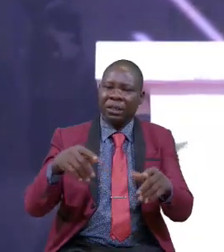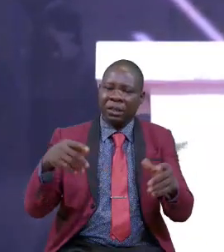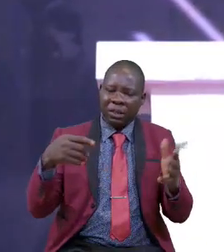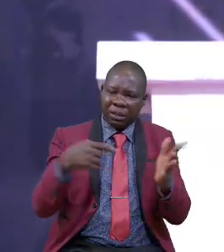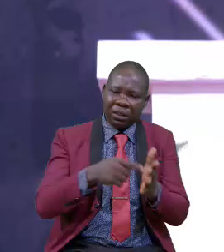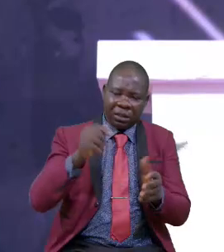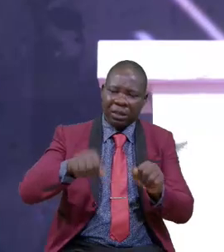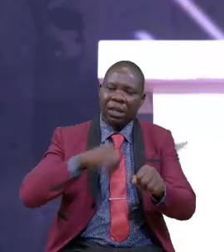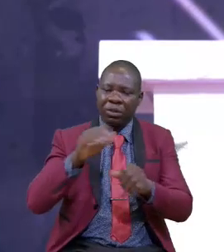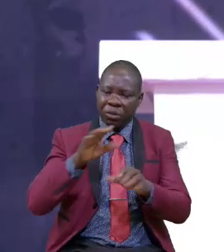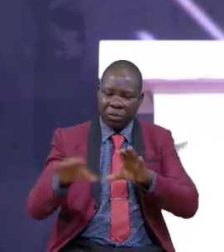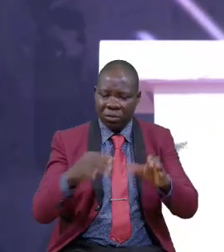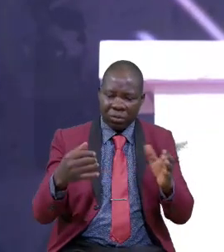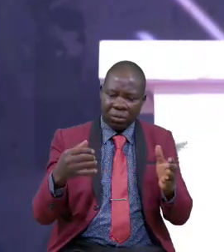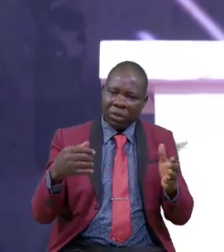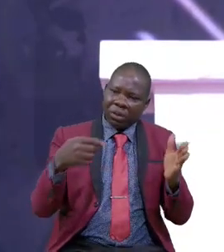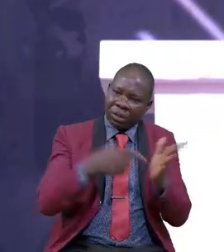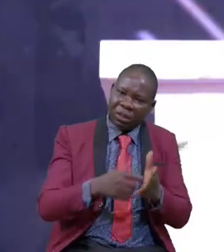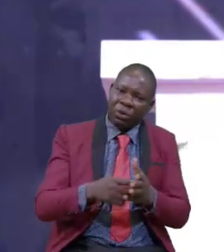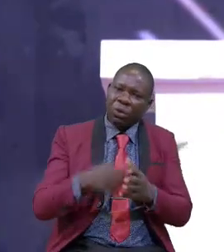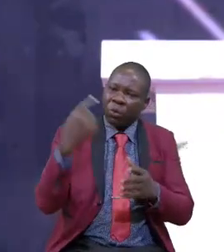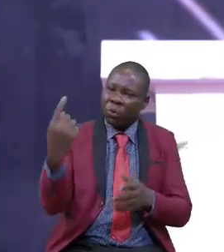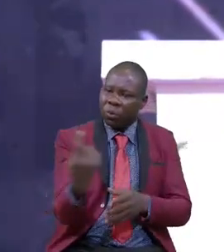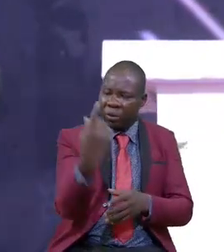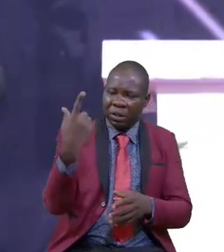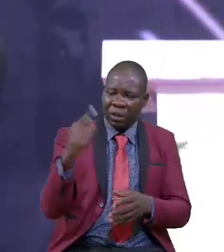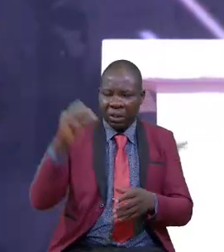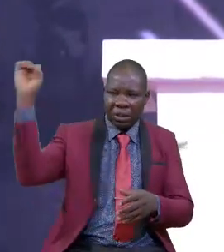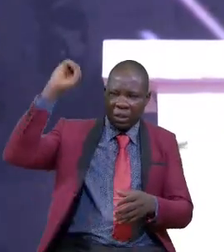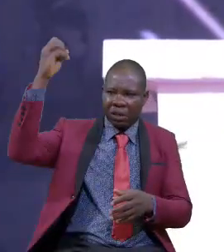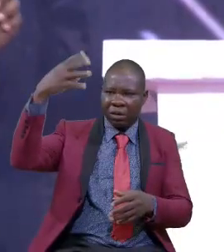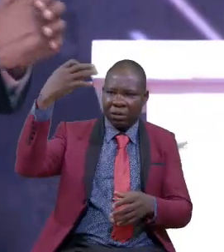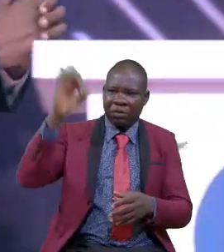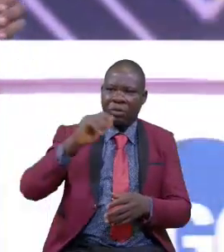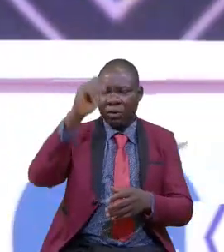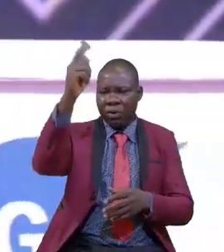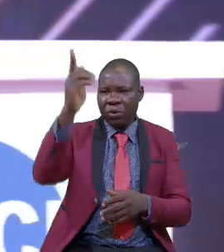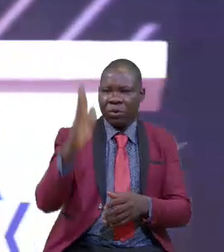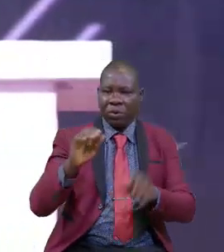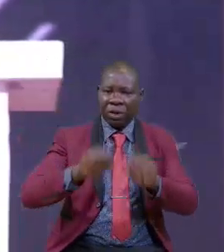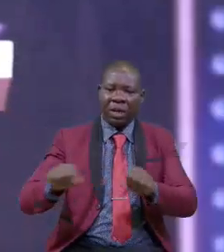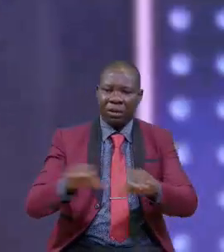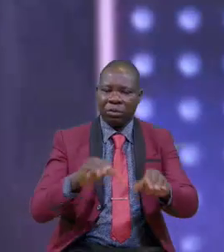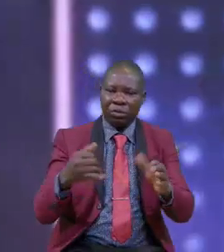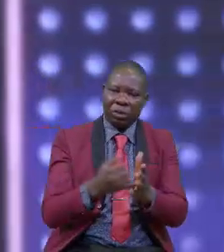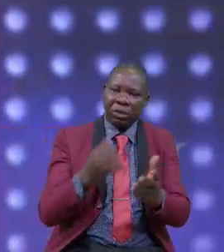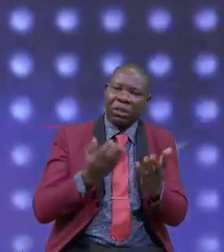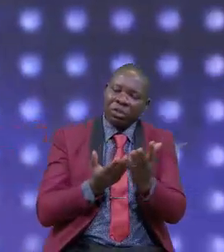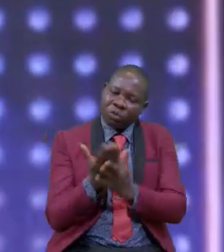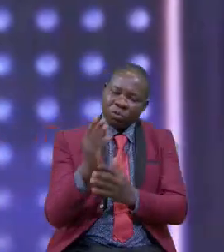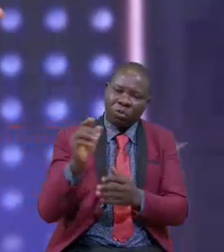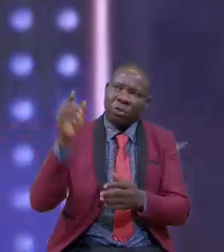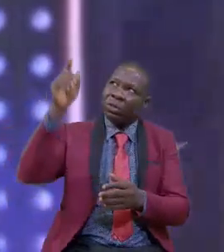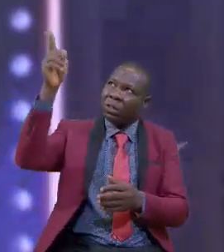do this in his life and through his life, he is a pattern. That the purpose is giving us the grace. And